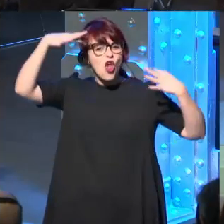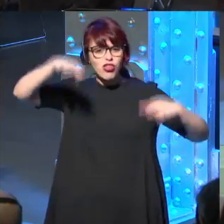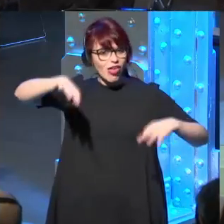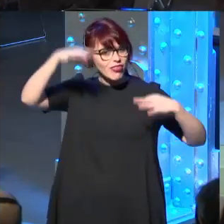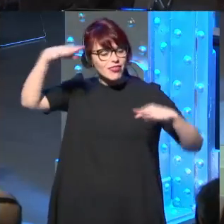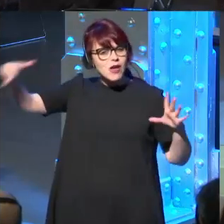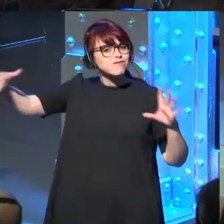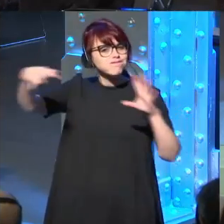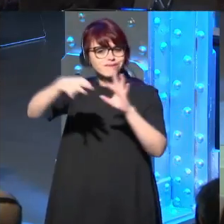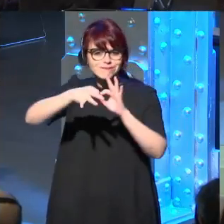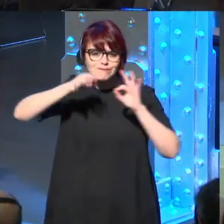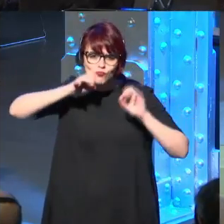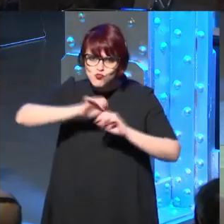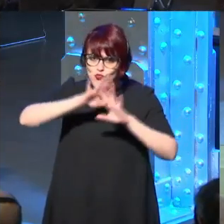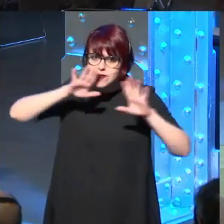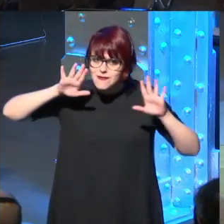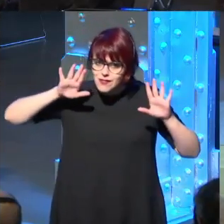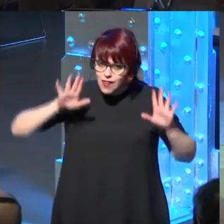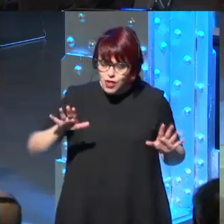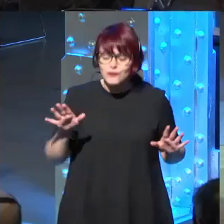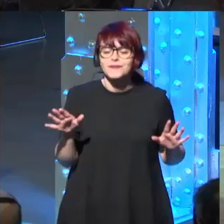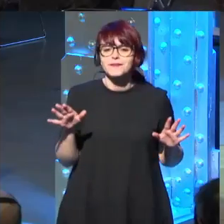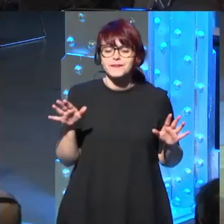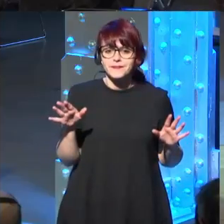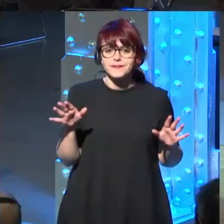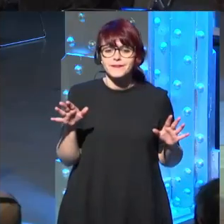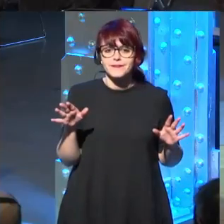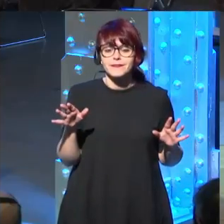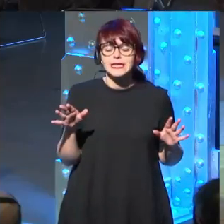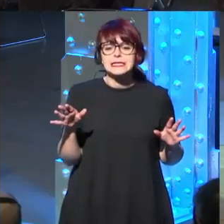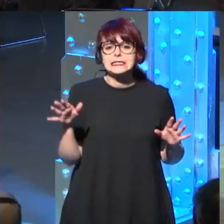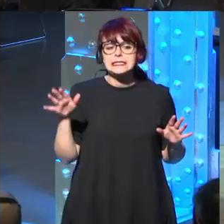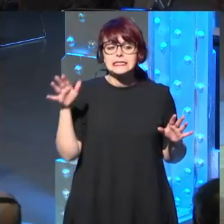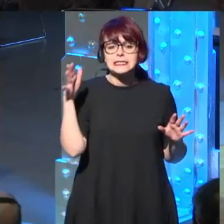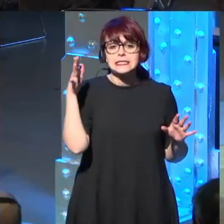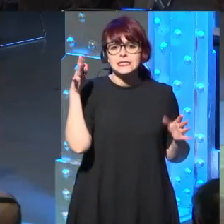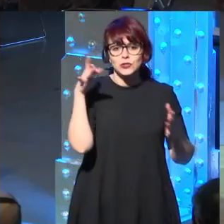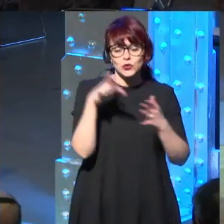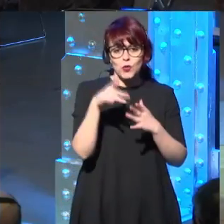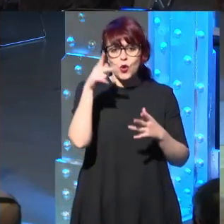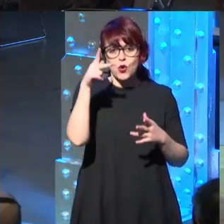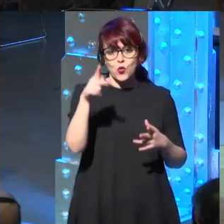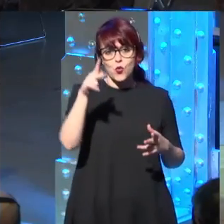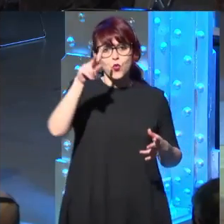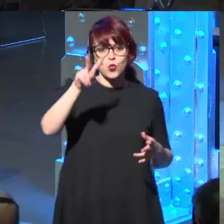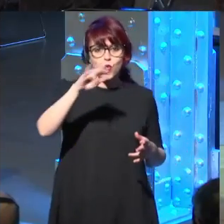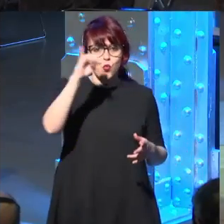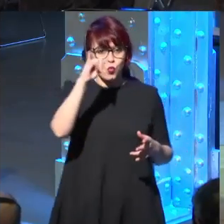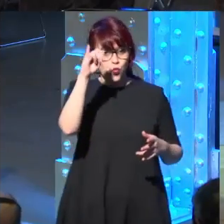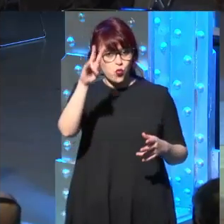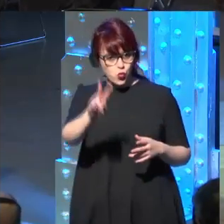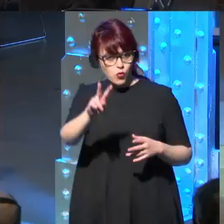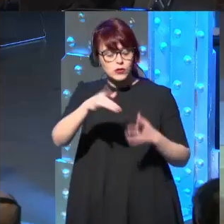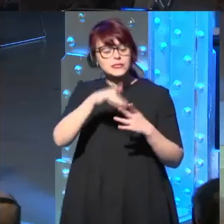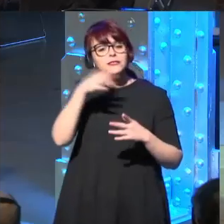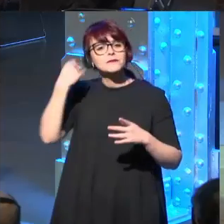also, kuyu in Turkish is used in so many metaphors. It is